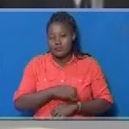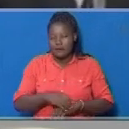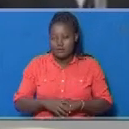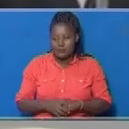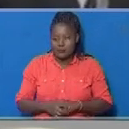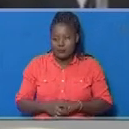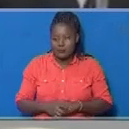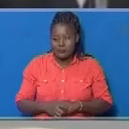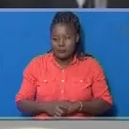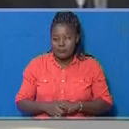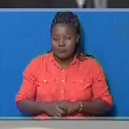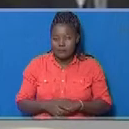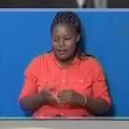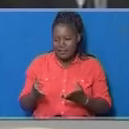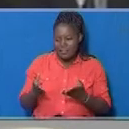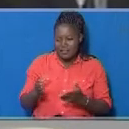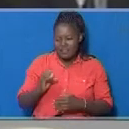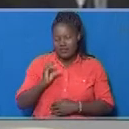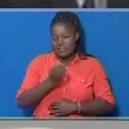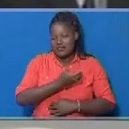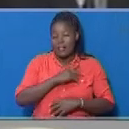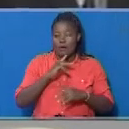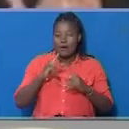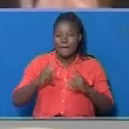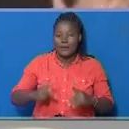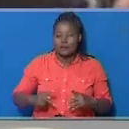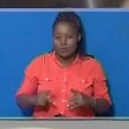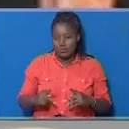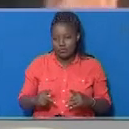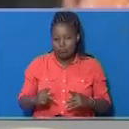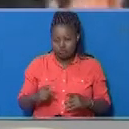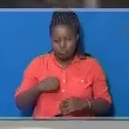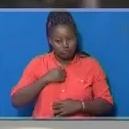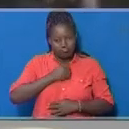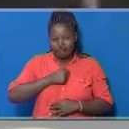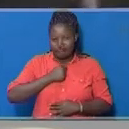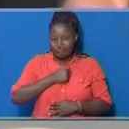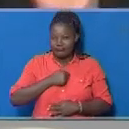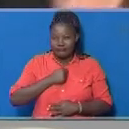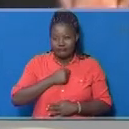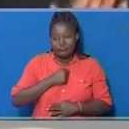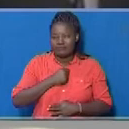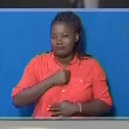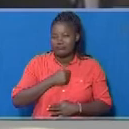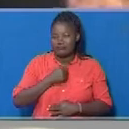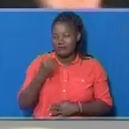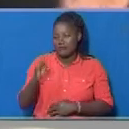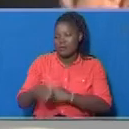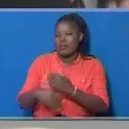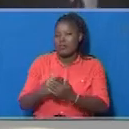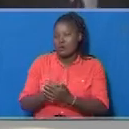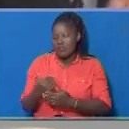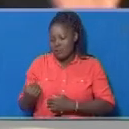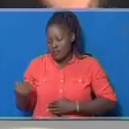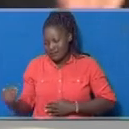ili watu wetu tuomboleze kwa heshima. Mimi nasema pole kwa watoto wetu, kwa jamii